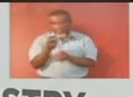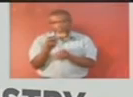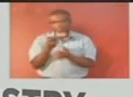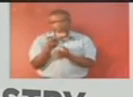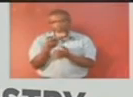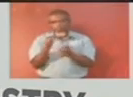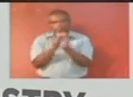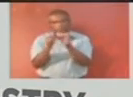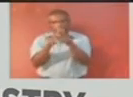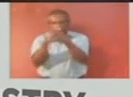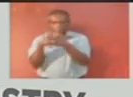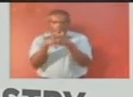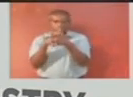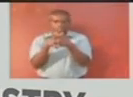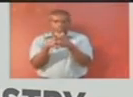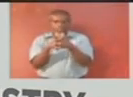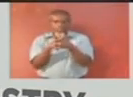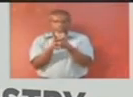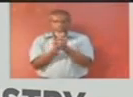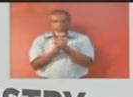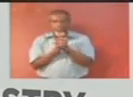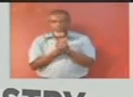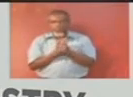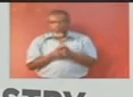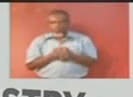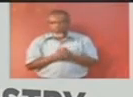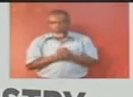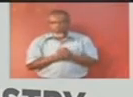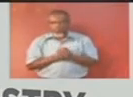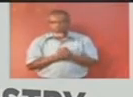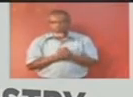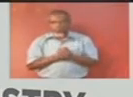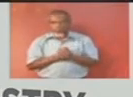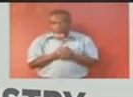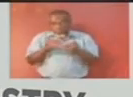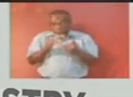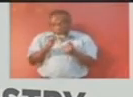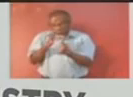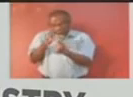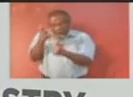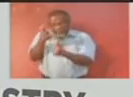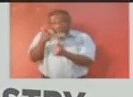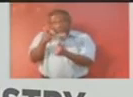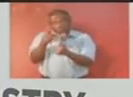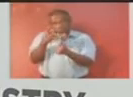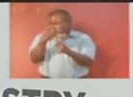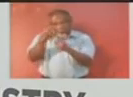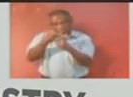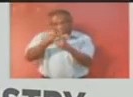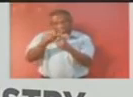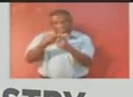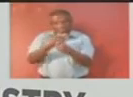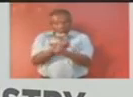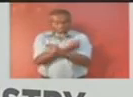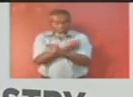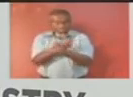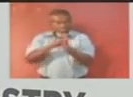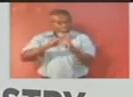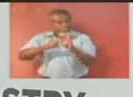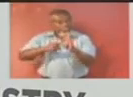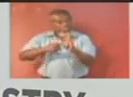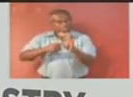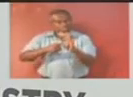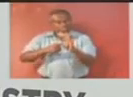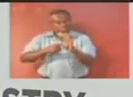of factors. We're in the 5th month of vaccination in a pandemic, and we have a challenge of supply which will get better as the